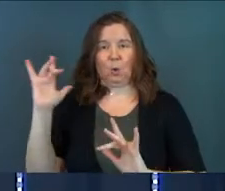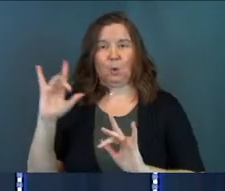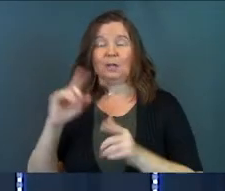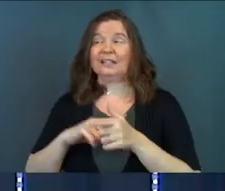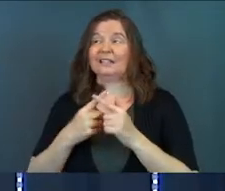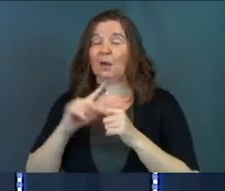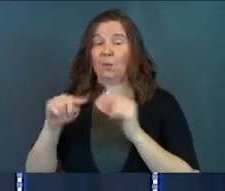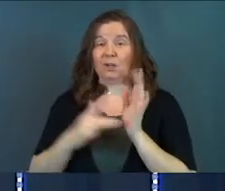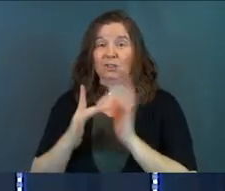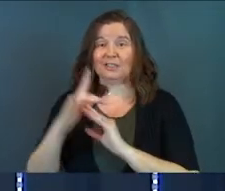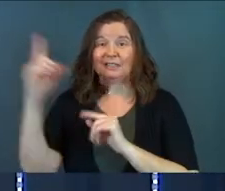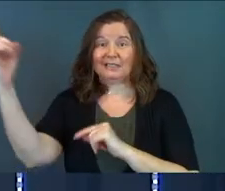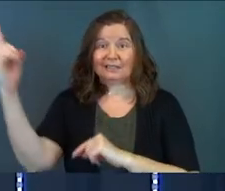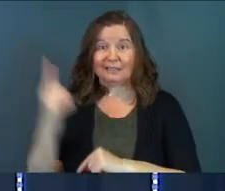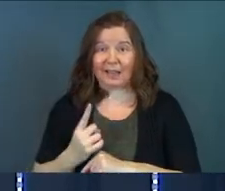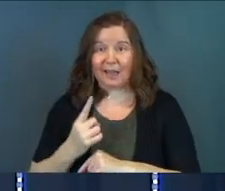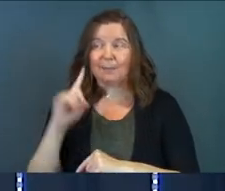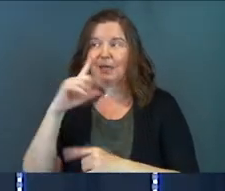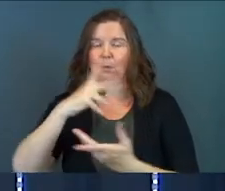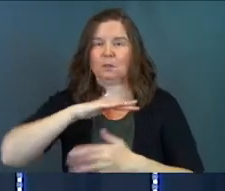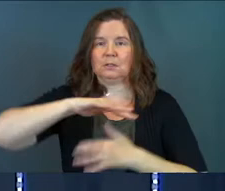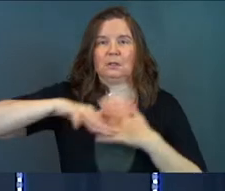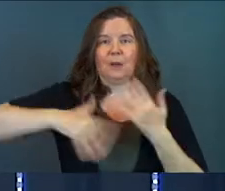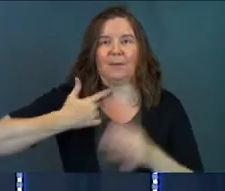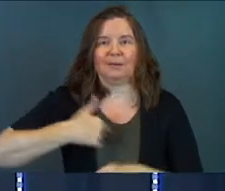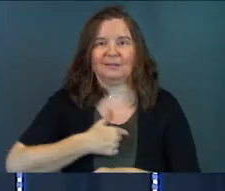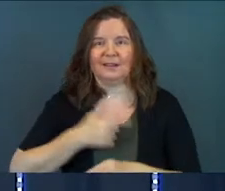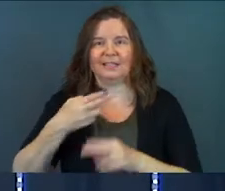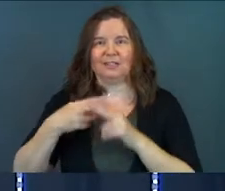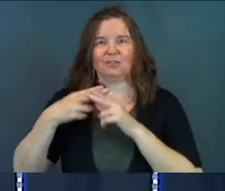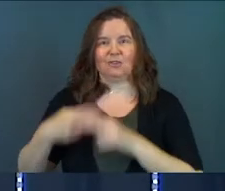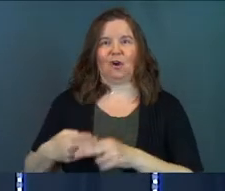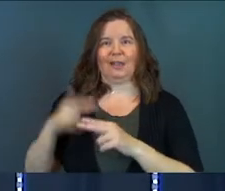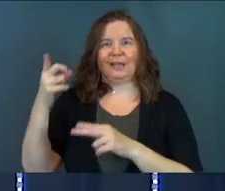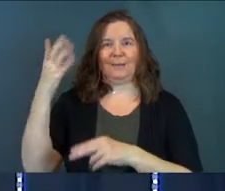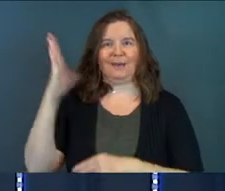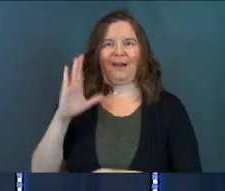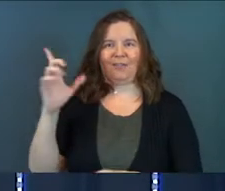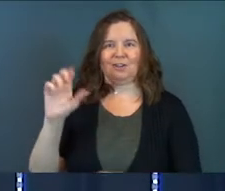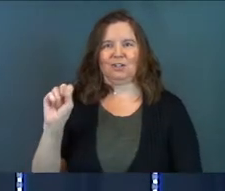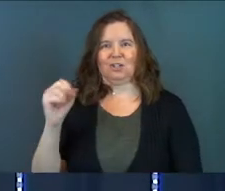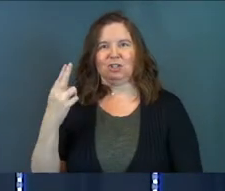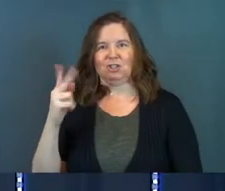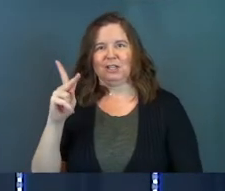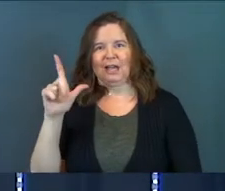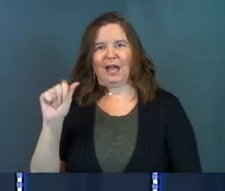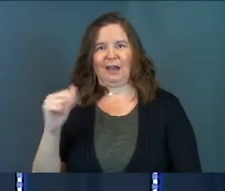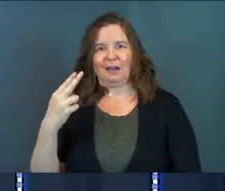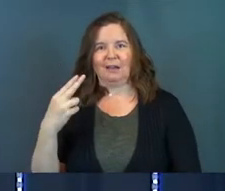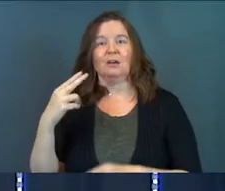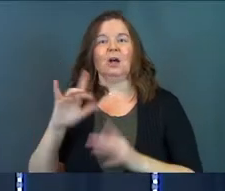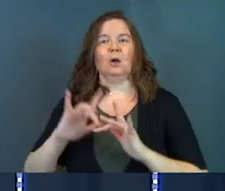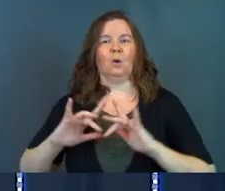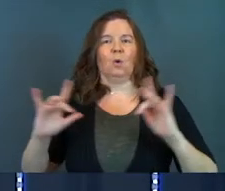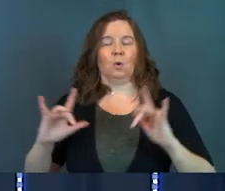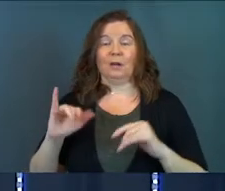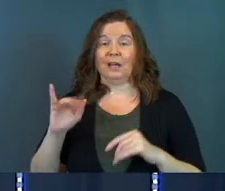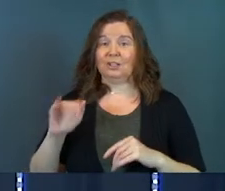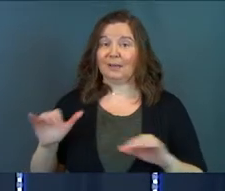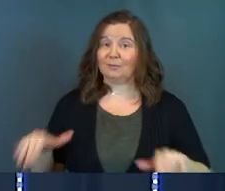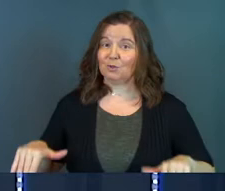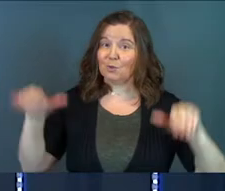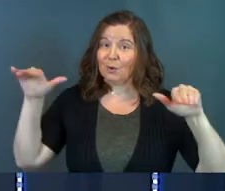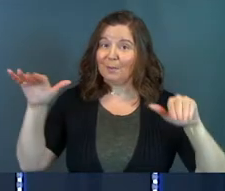amongst us. He is the Shekinah. He's calling him God there. And James, do not forget, grew up in the